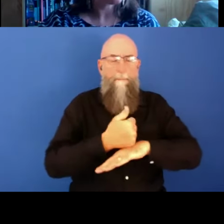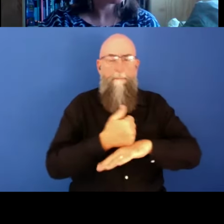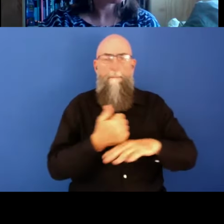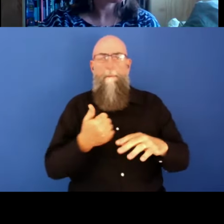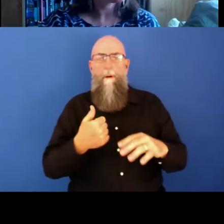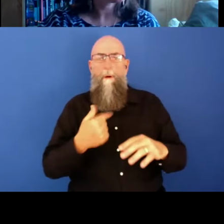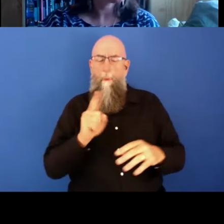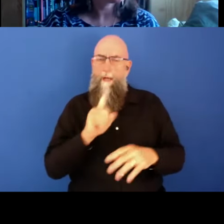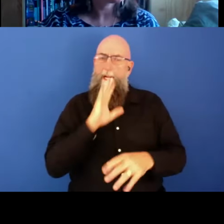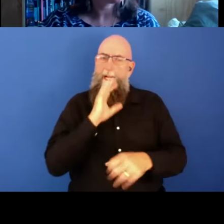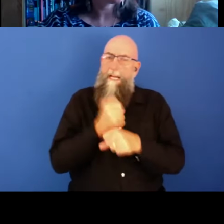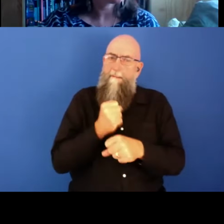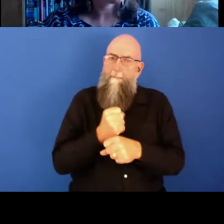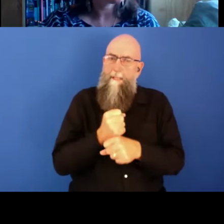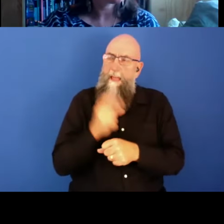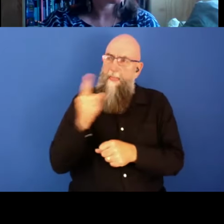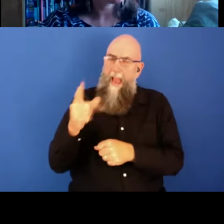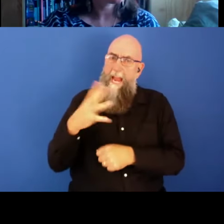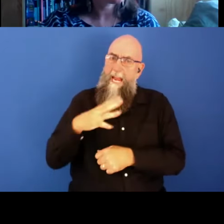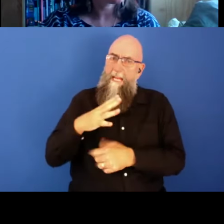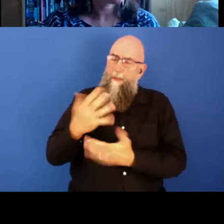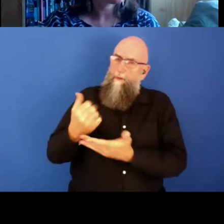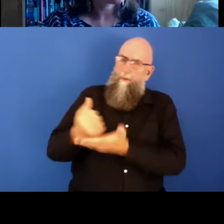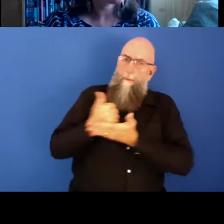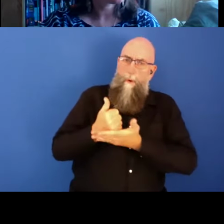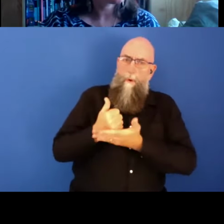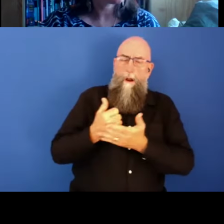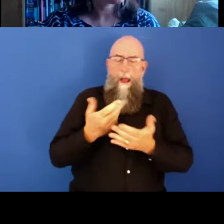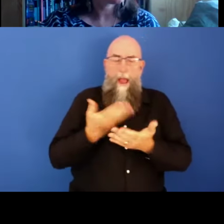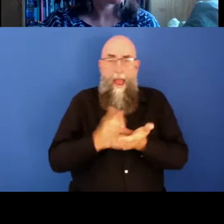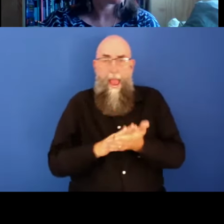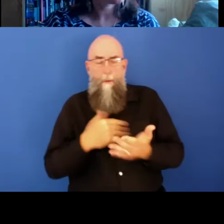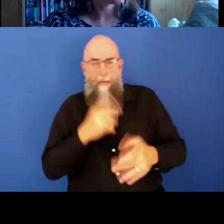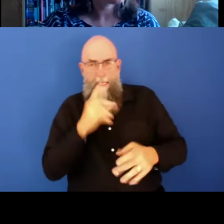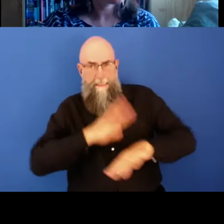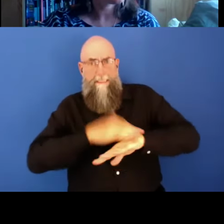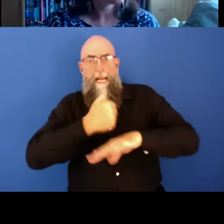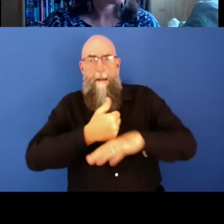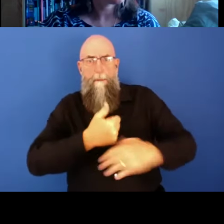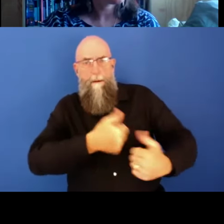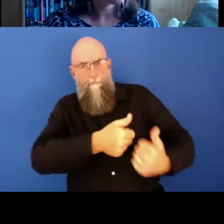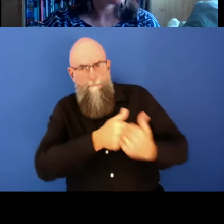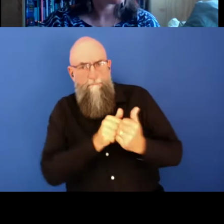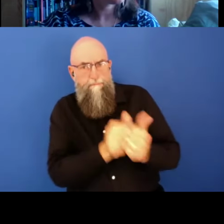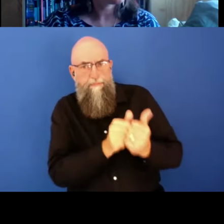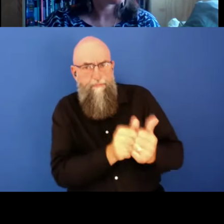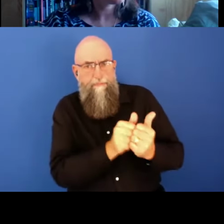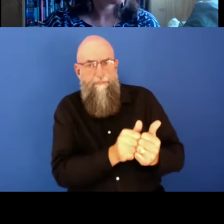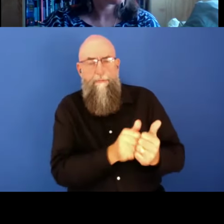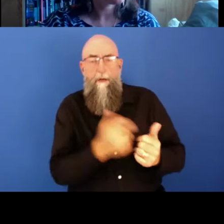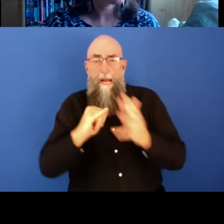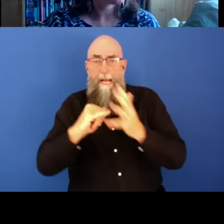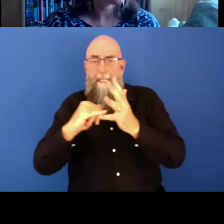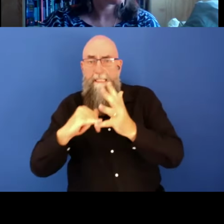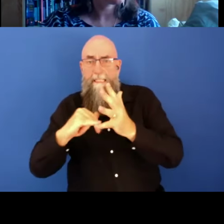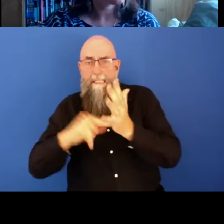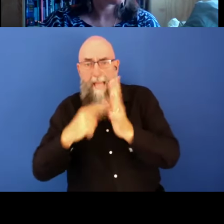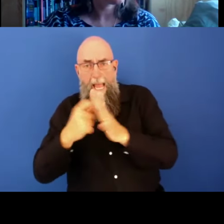uh supporting partnerships and stakeholders to just to make sure that everyone is being looked after